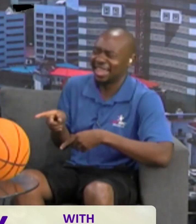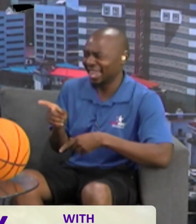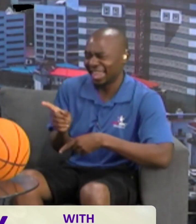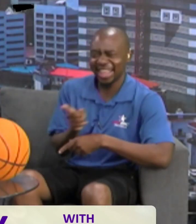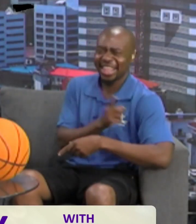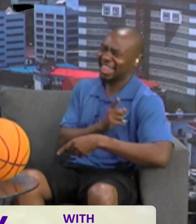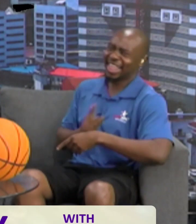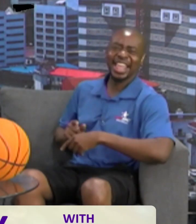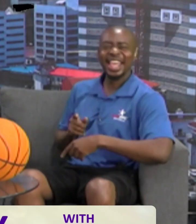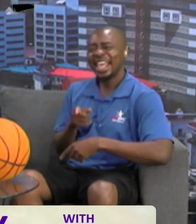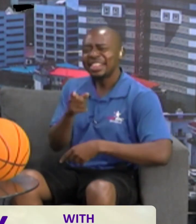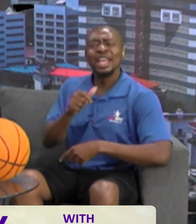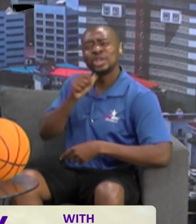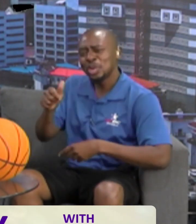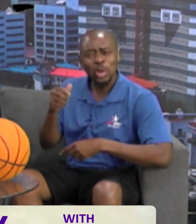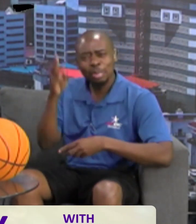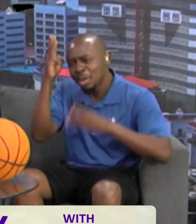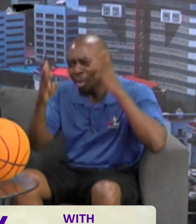I